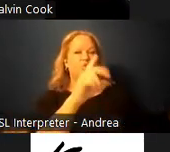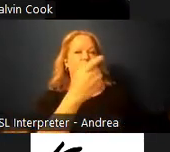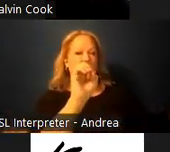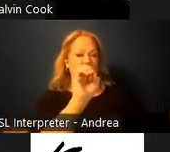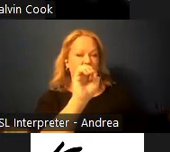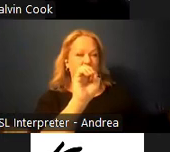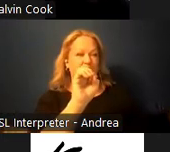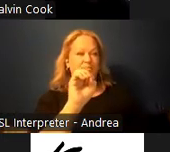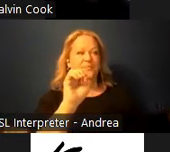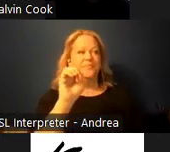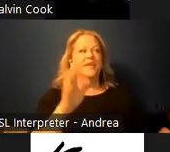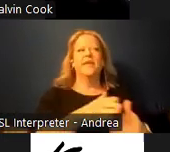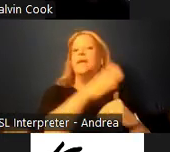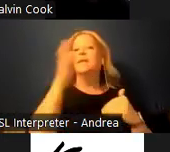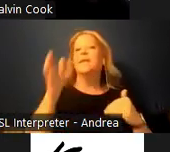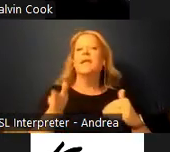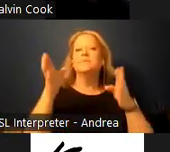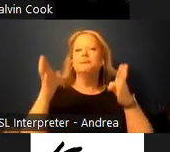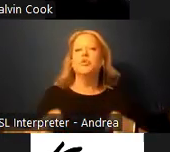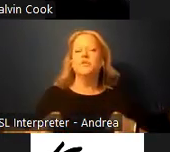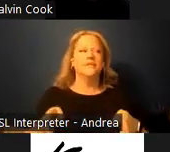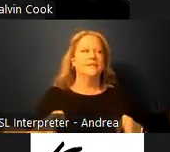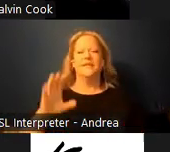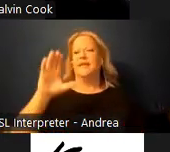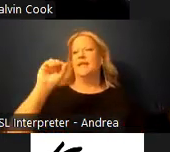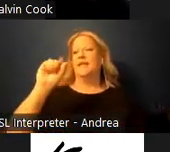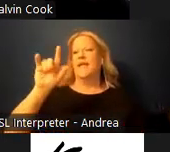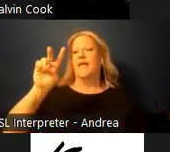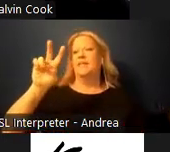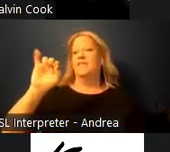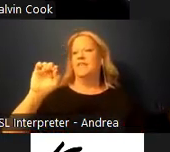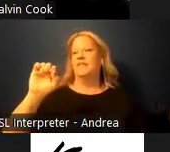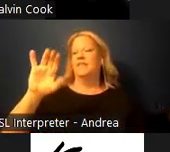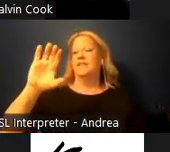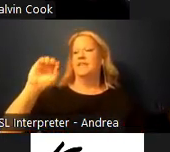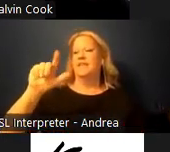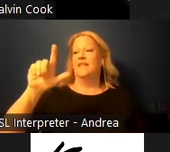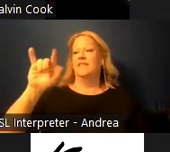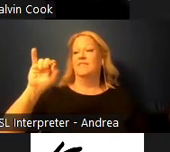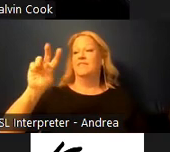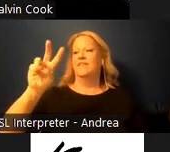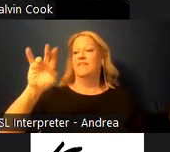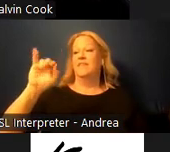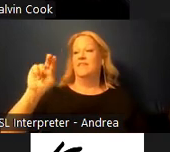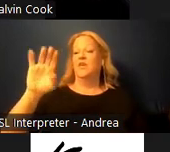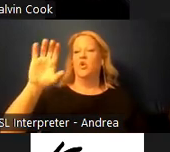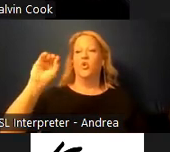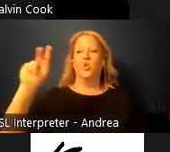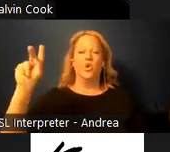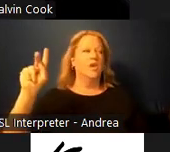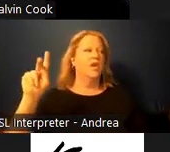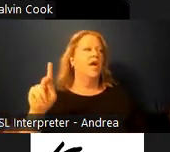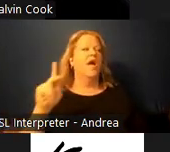Our next presenter our panelist is going to be Calvin Cook, and he is an alumni relations